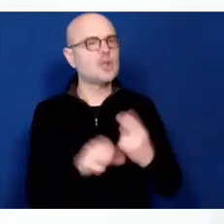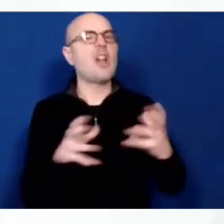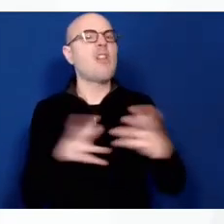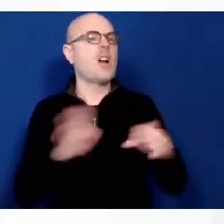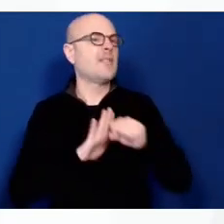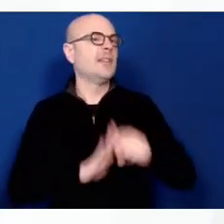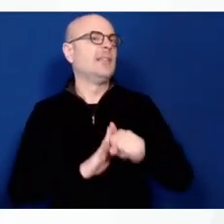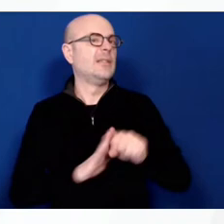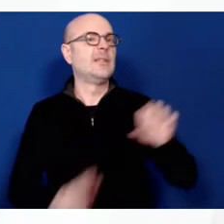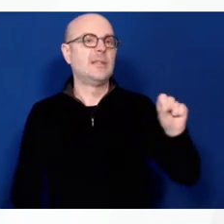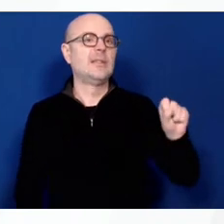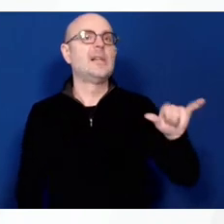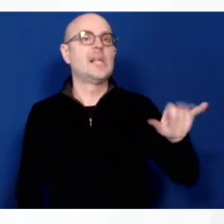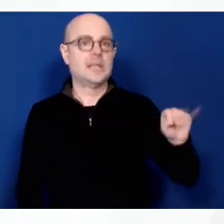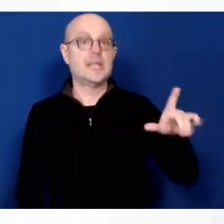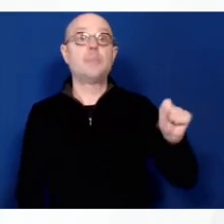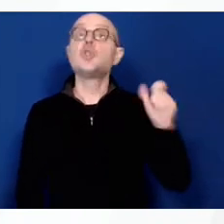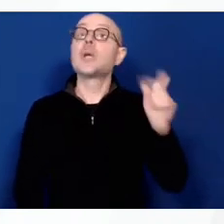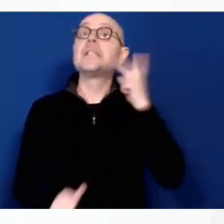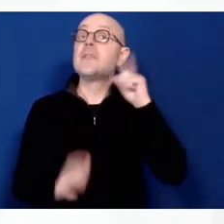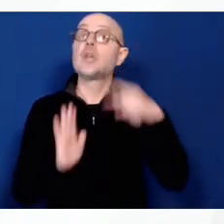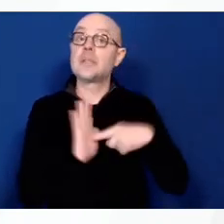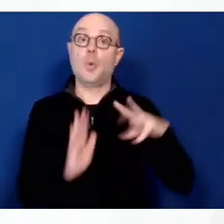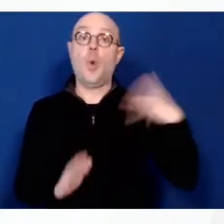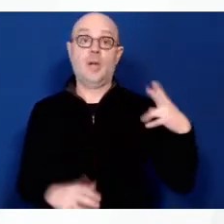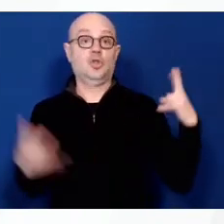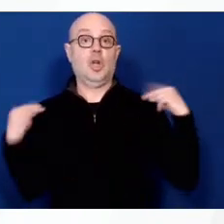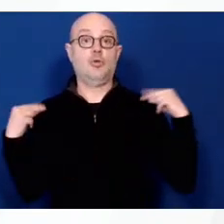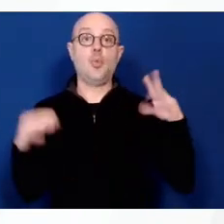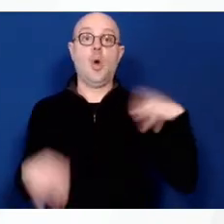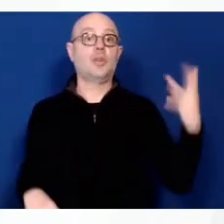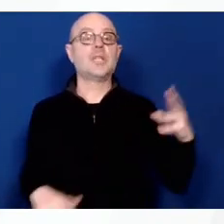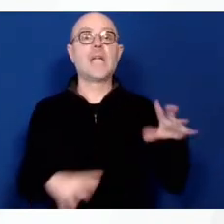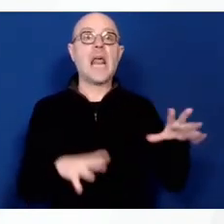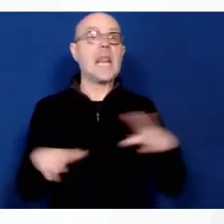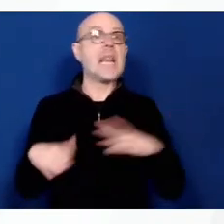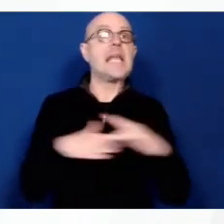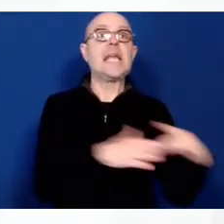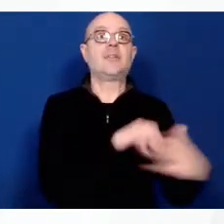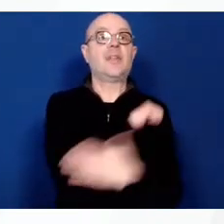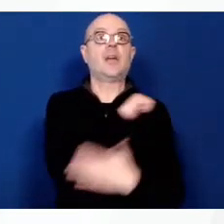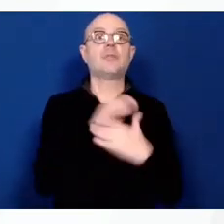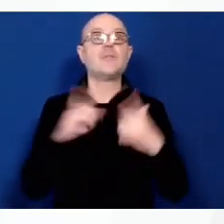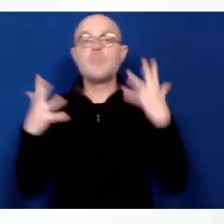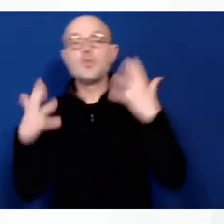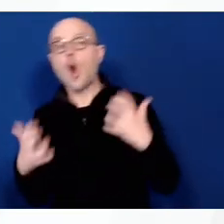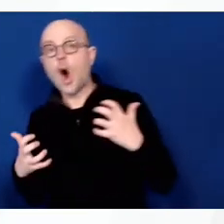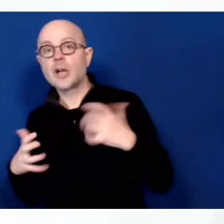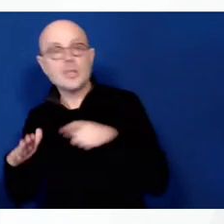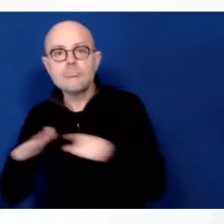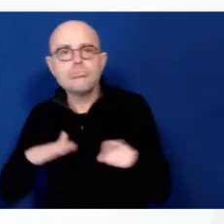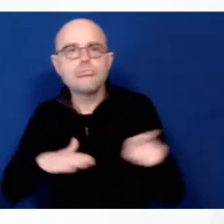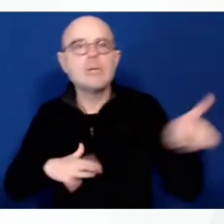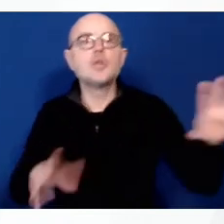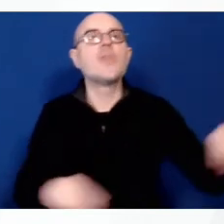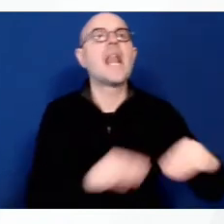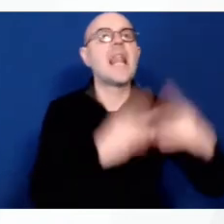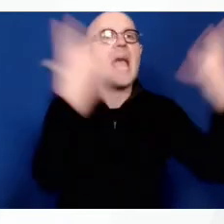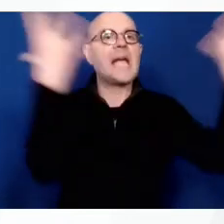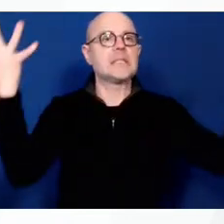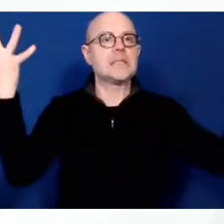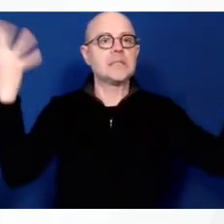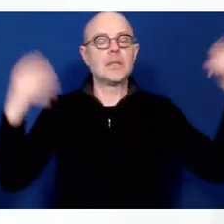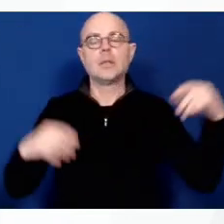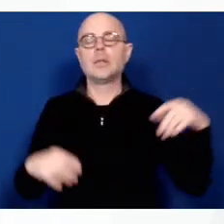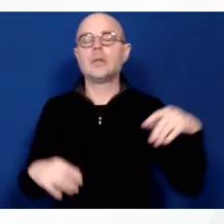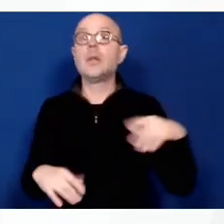how Washington literally leads his country out of the darkness and into the light. The goal here was to use the past to teach